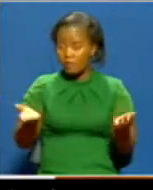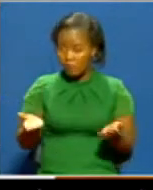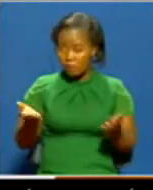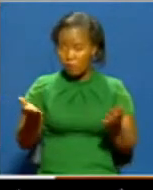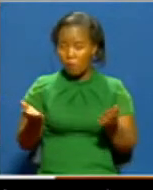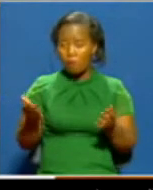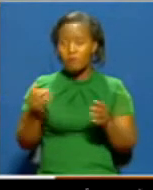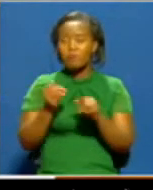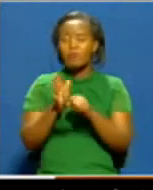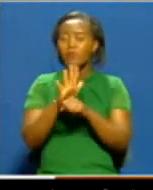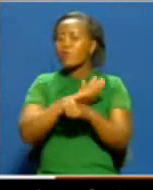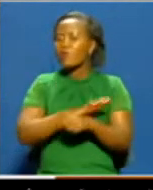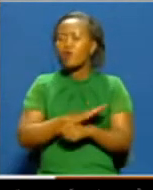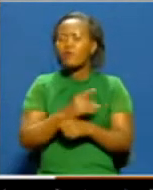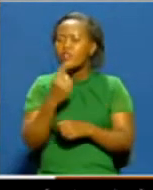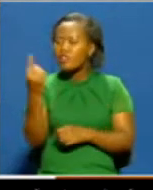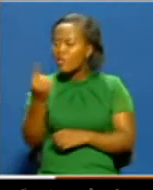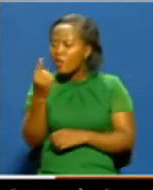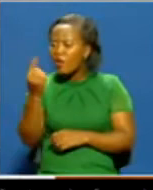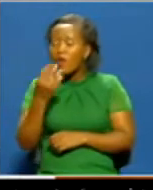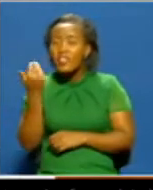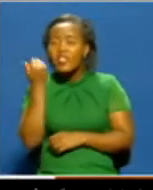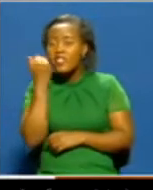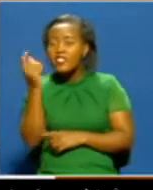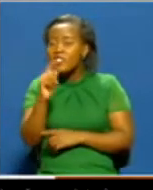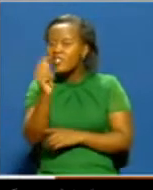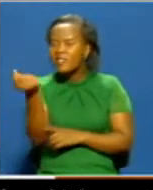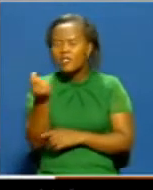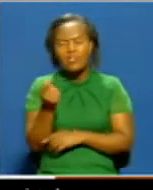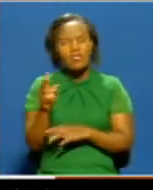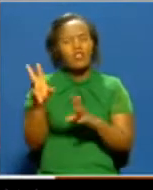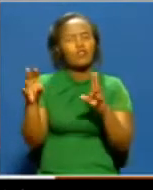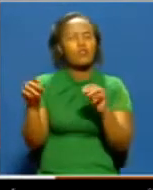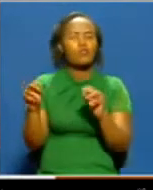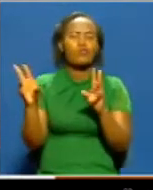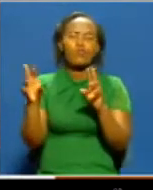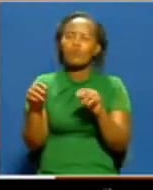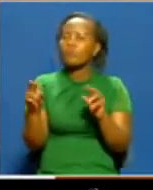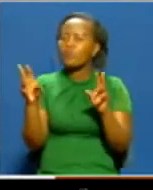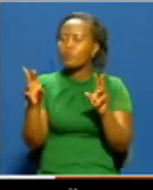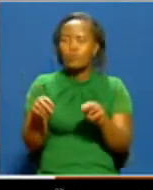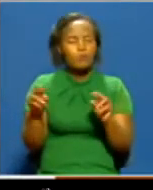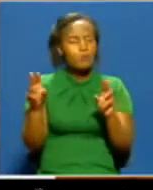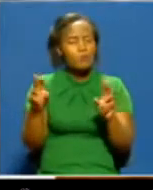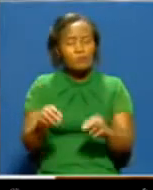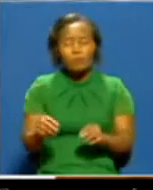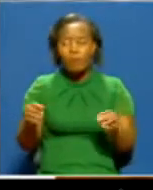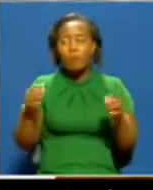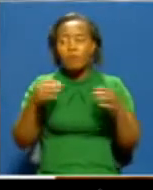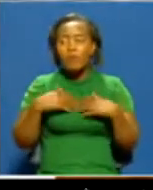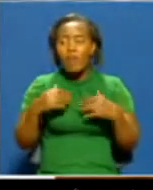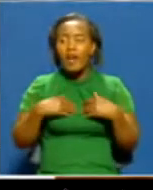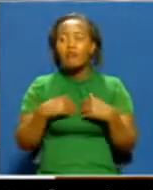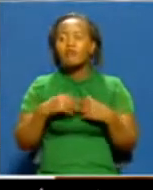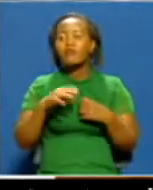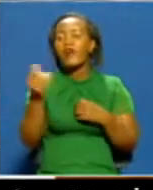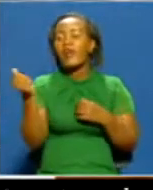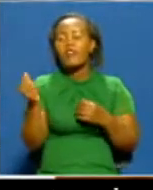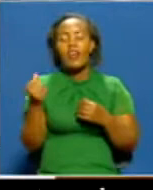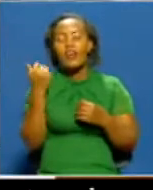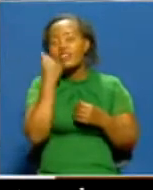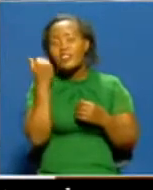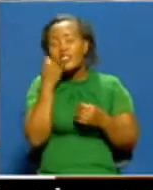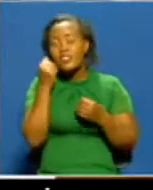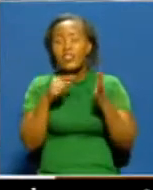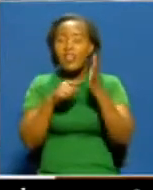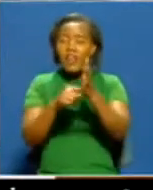COVID is not the only disease in Kenya. Actually, I wanted to ask about that. Yeah, COVID is not the only disease. We have got cancer, you know,